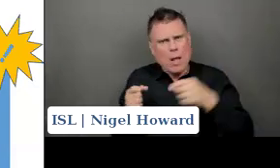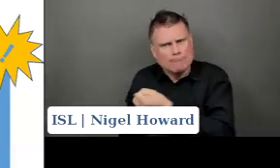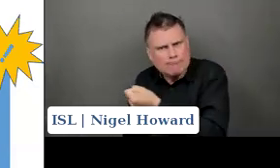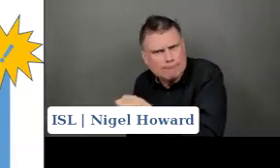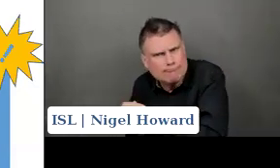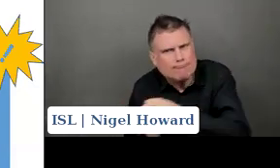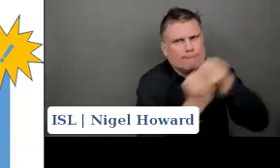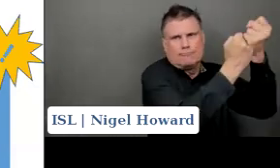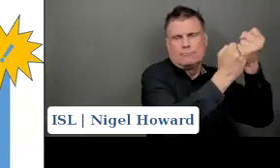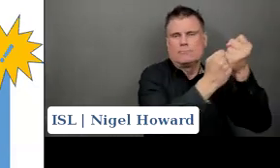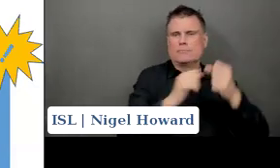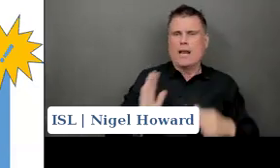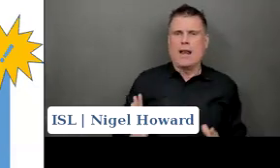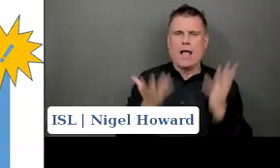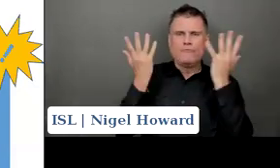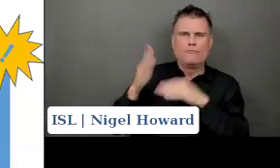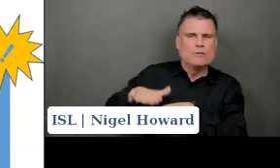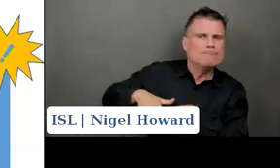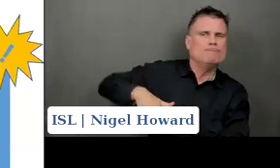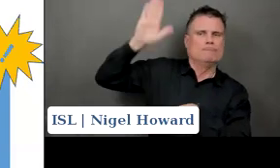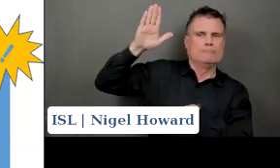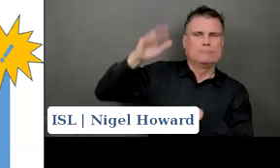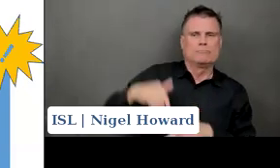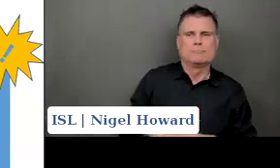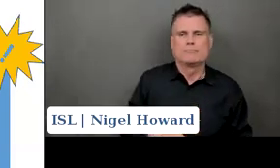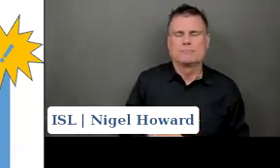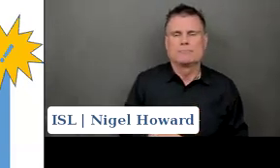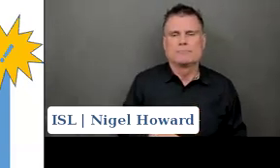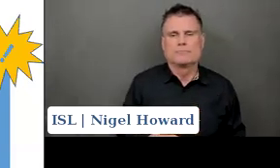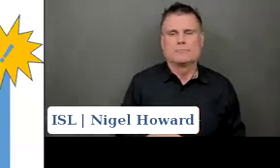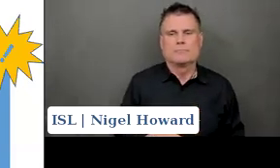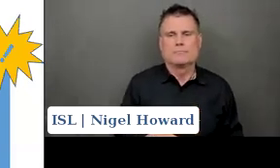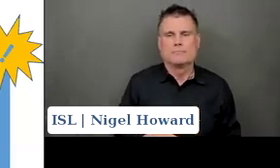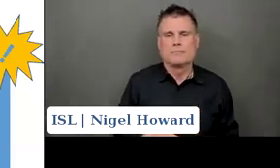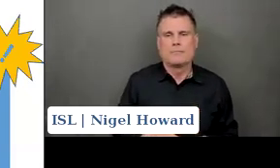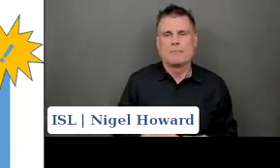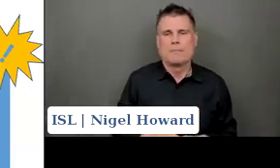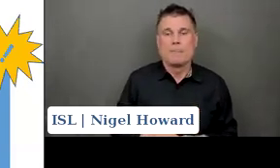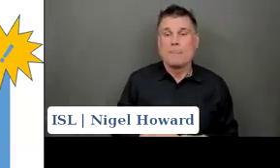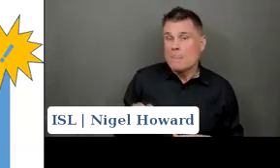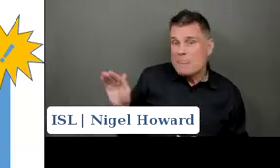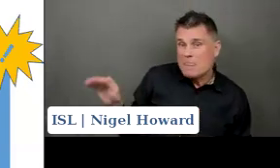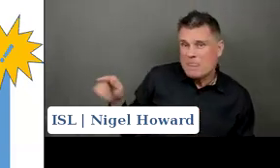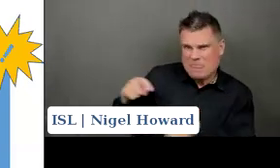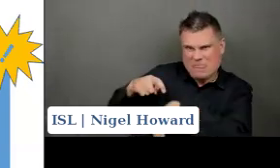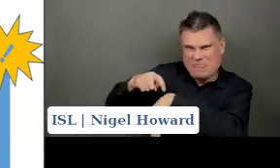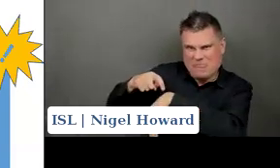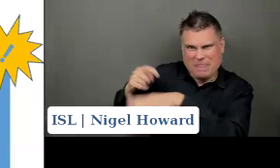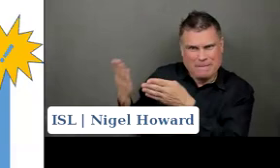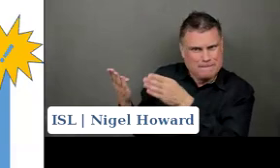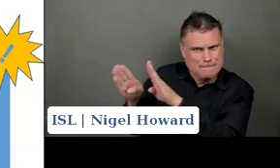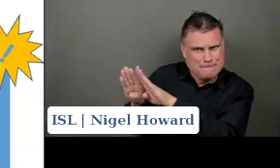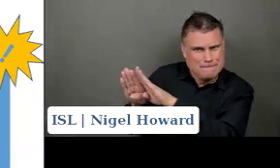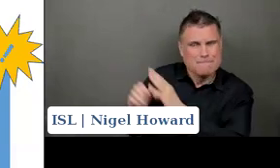Alex, right. I will ask you to conclude. Finalize. So, thank you. Yes. Thank you. Yes, so it's just